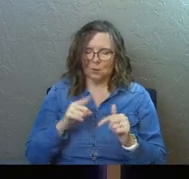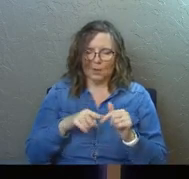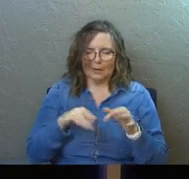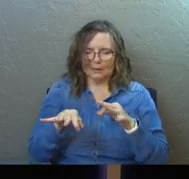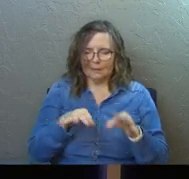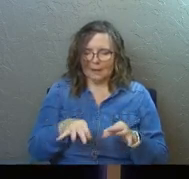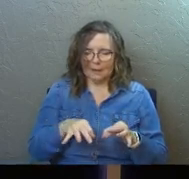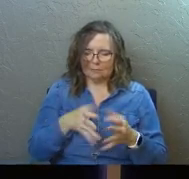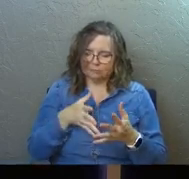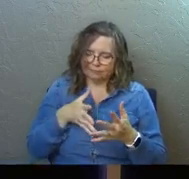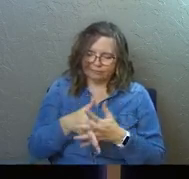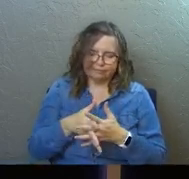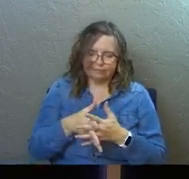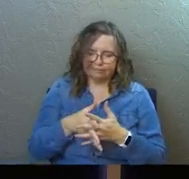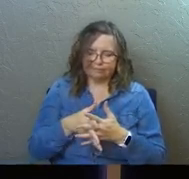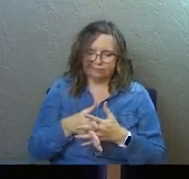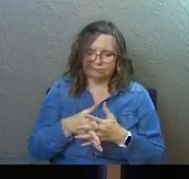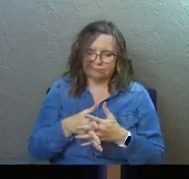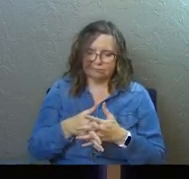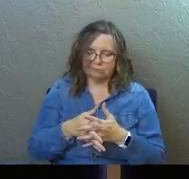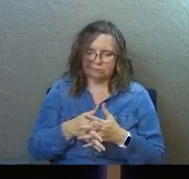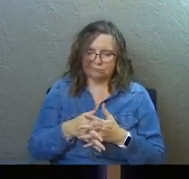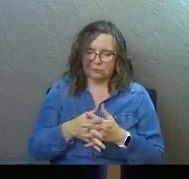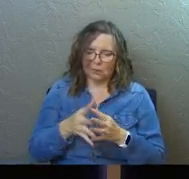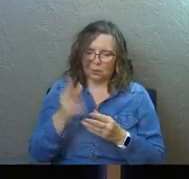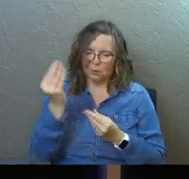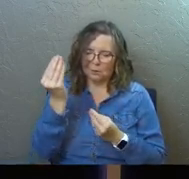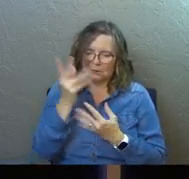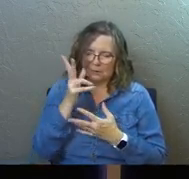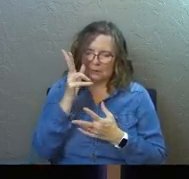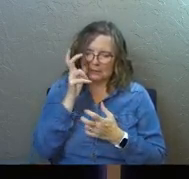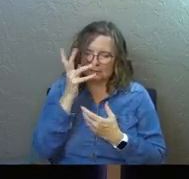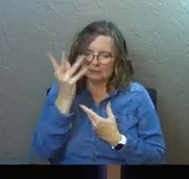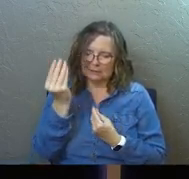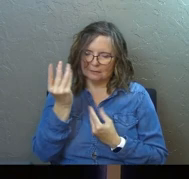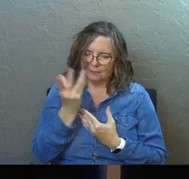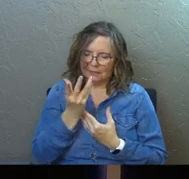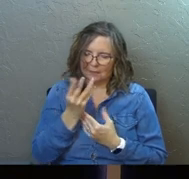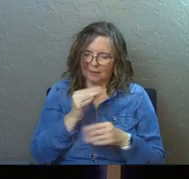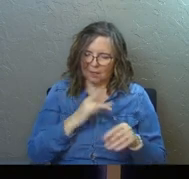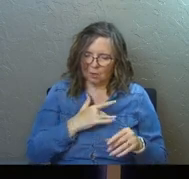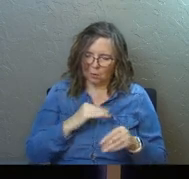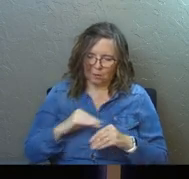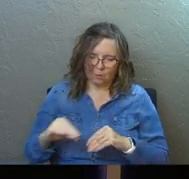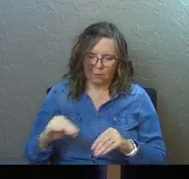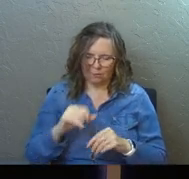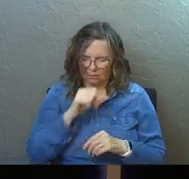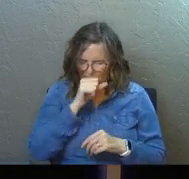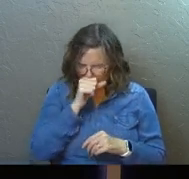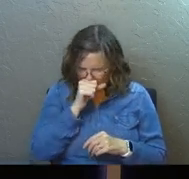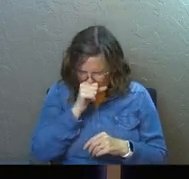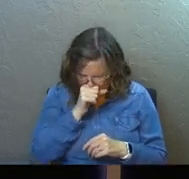away. I pray that you would show up, that you would invade, Lord, that you would speak, that you would move.